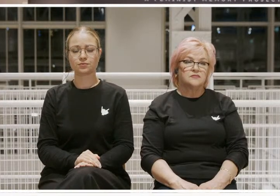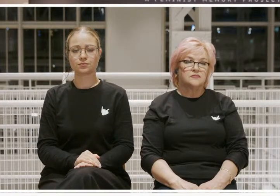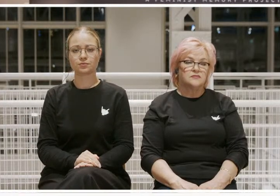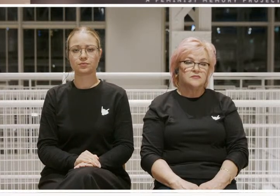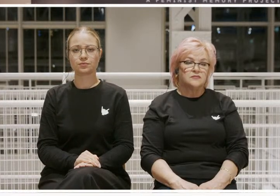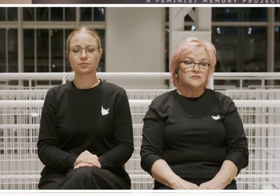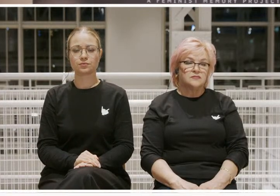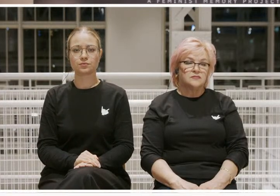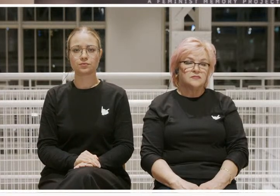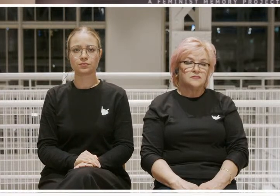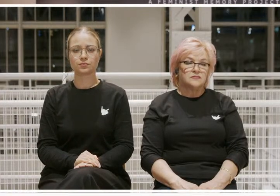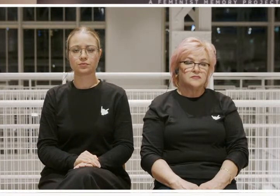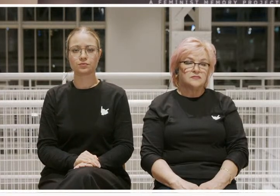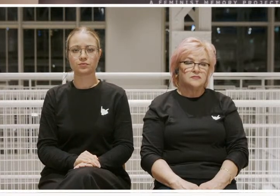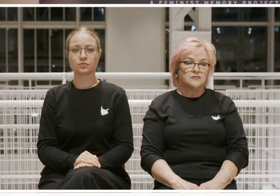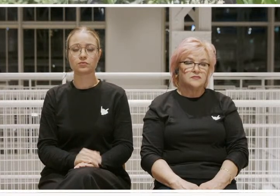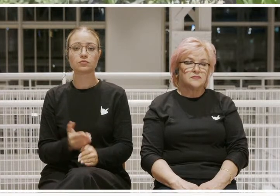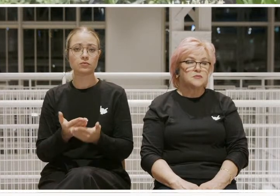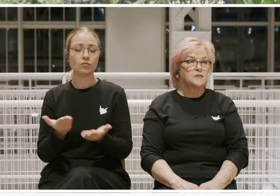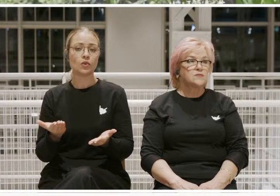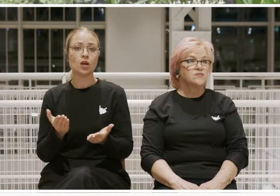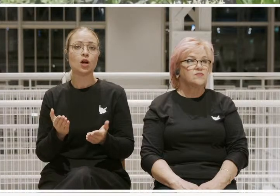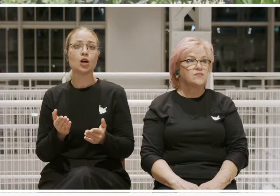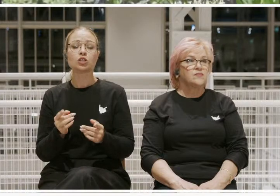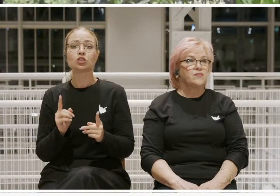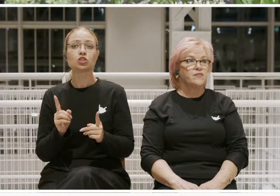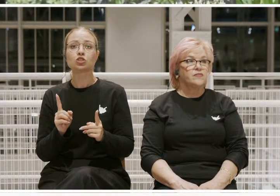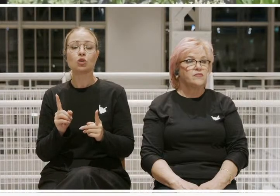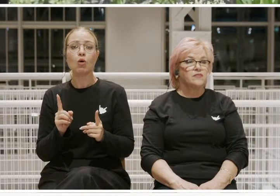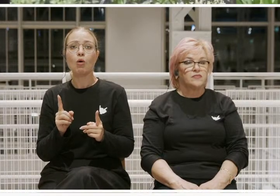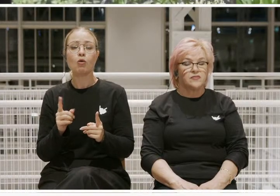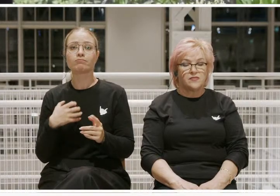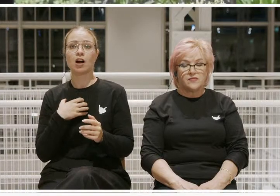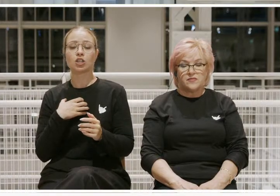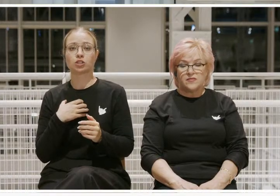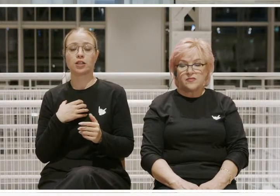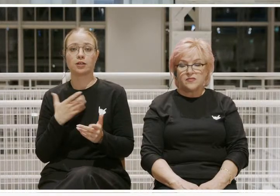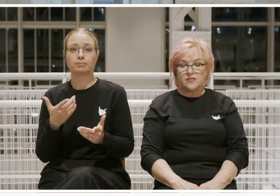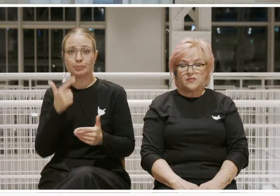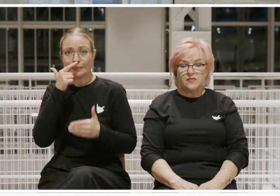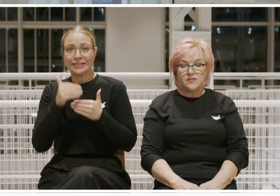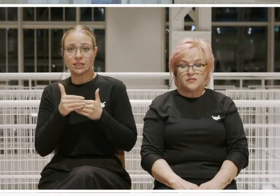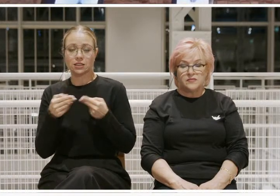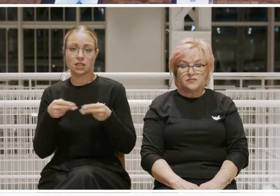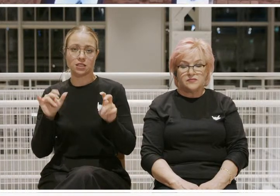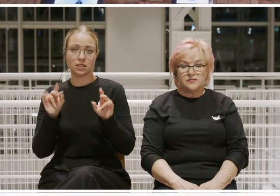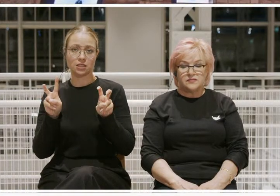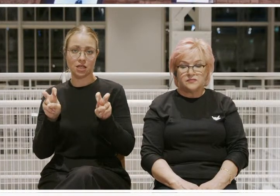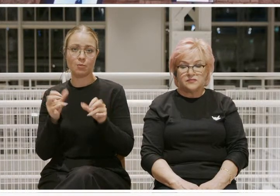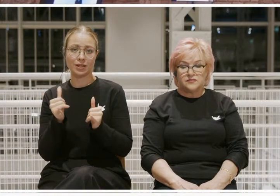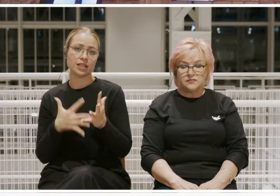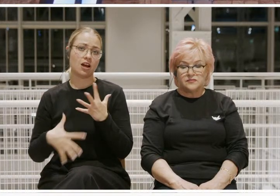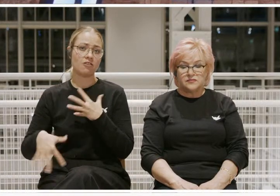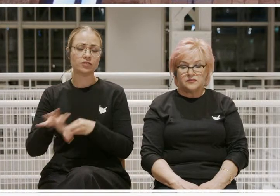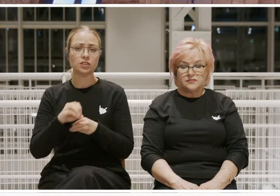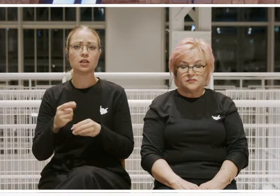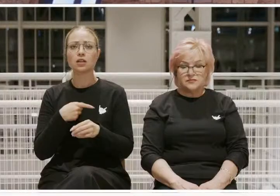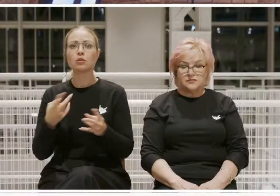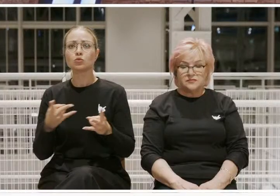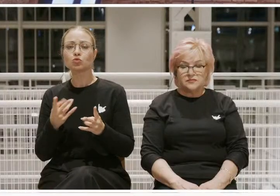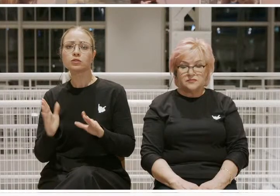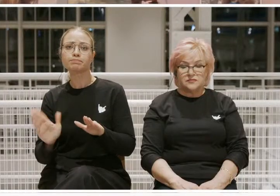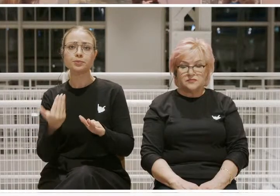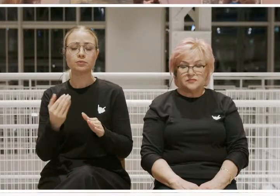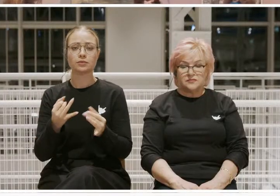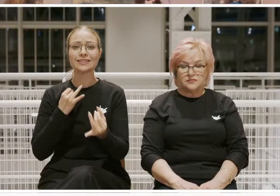elsewhere, what that is produced elsewhere might resonate here. Because what you want to establish is a dialogue with the place, but also a dialogue